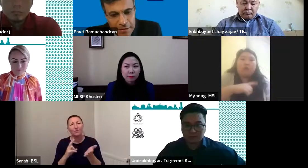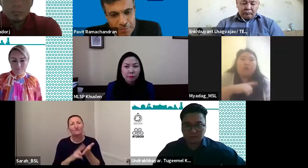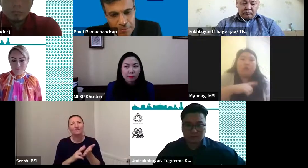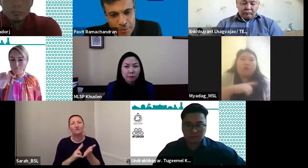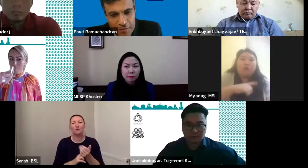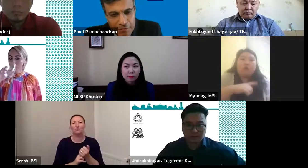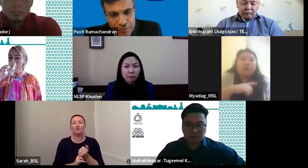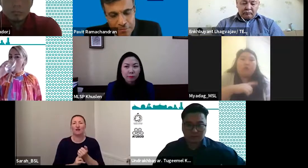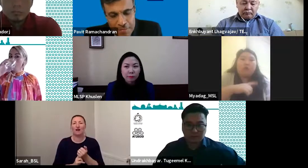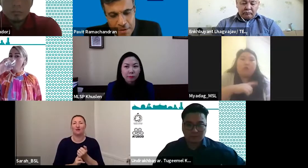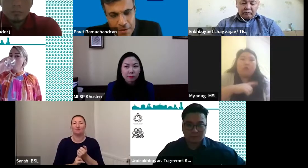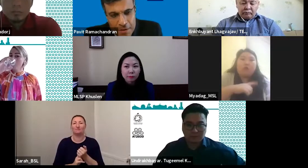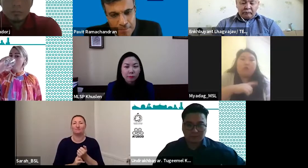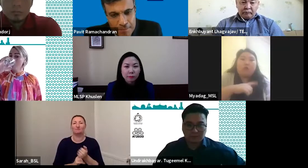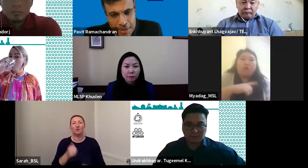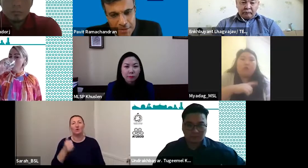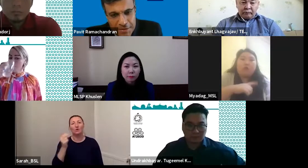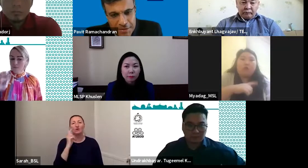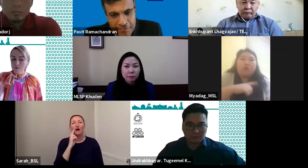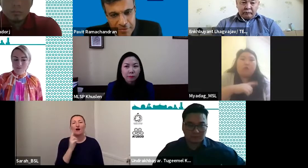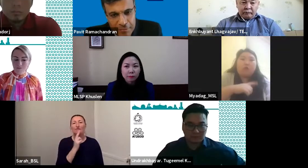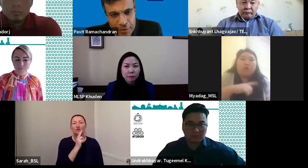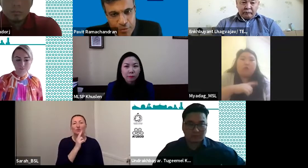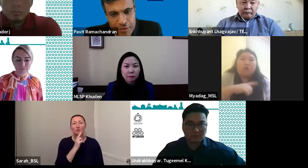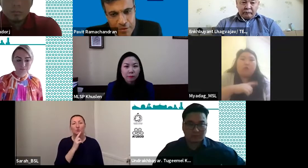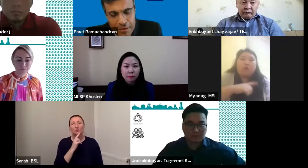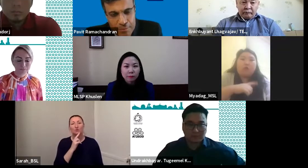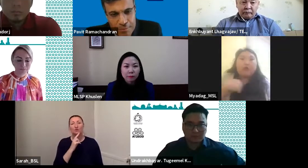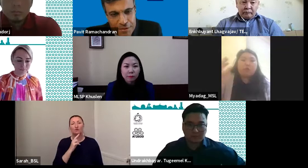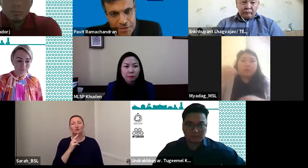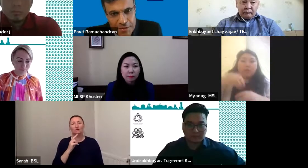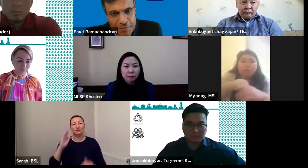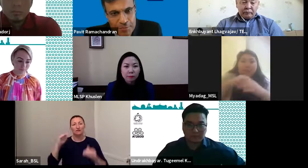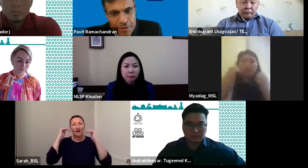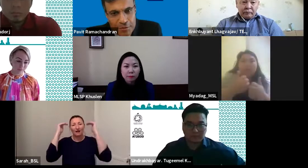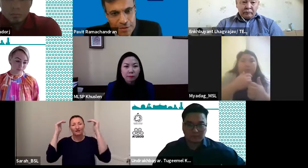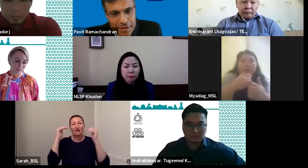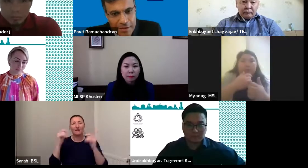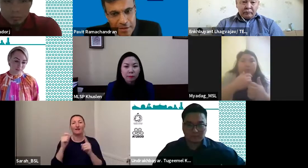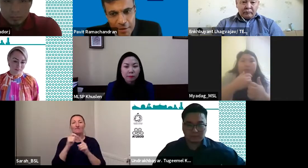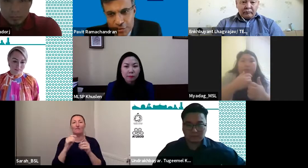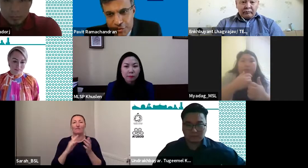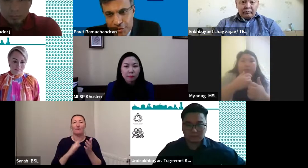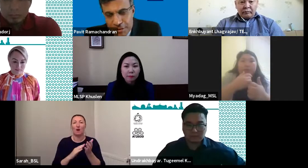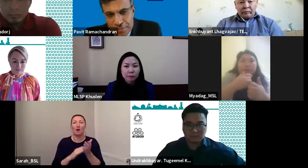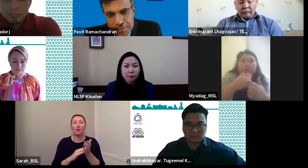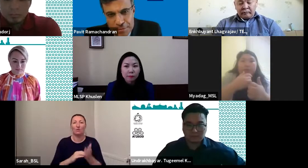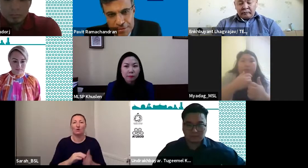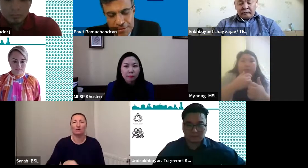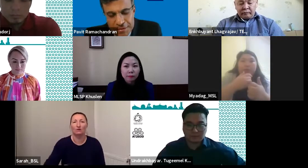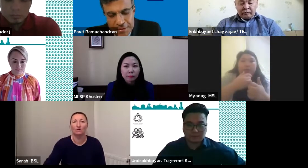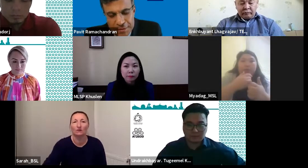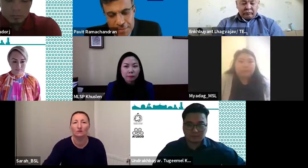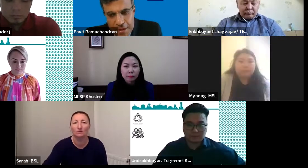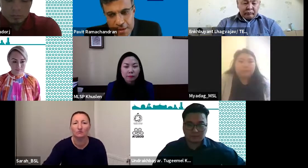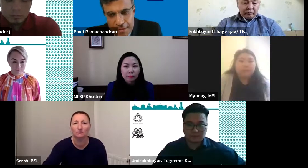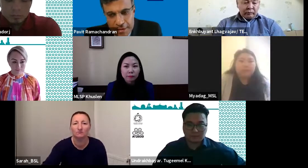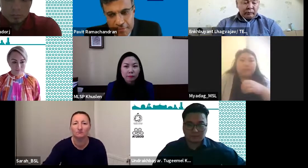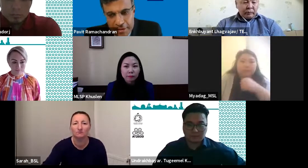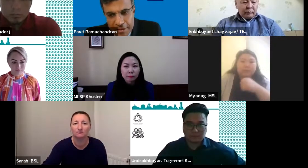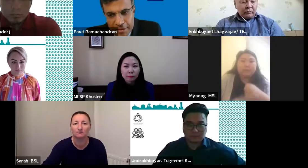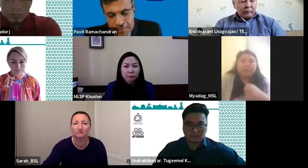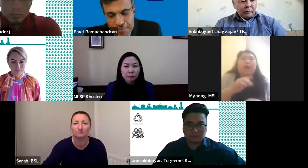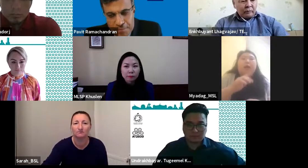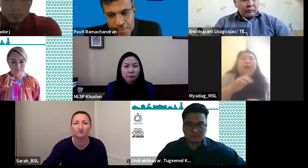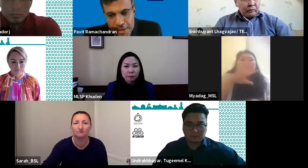Mint, good afternoon. Excellency Philip Malone, Minister Arunzaya Ayush. This is, I